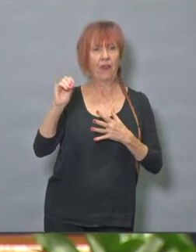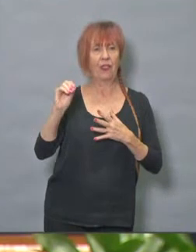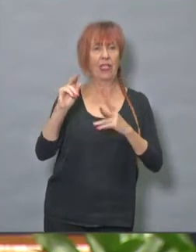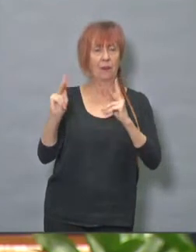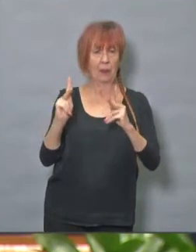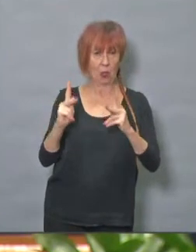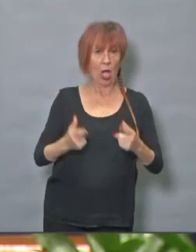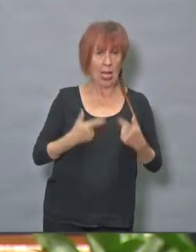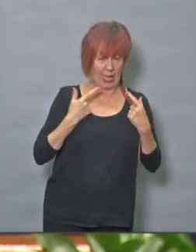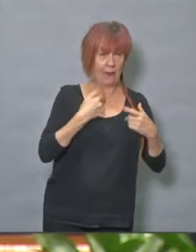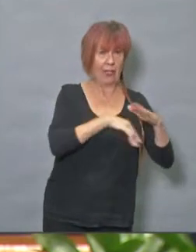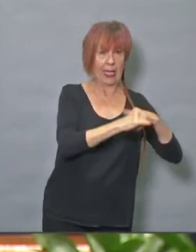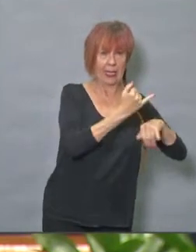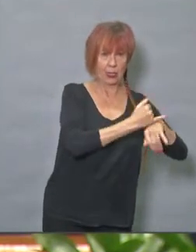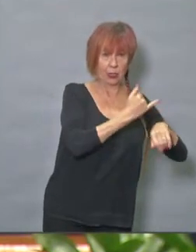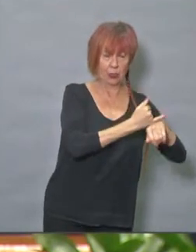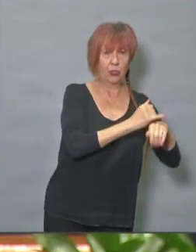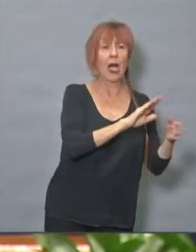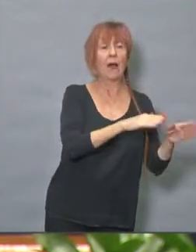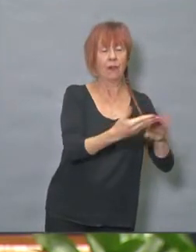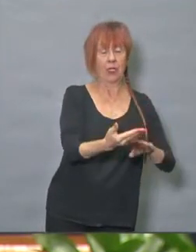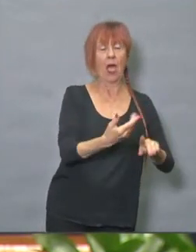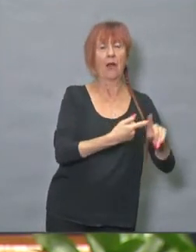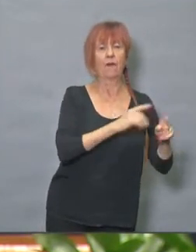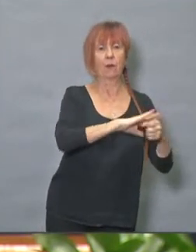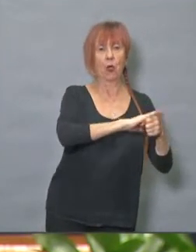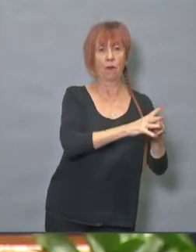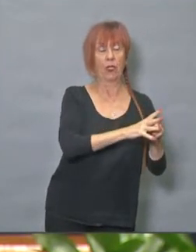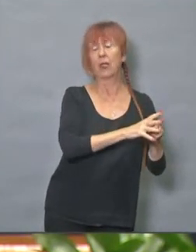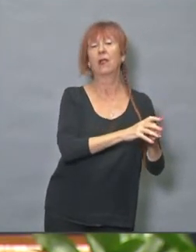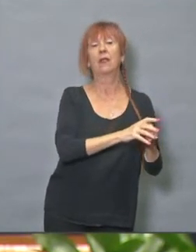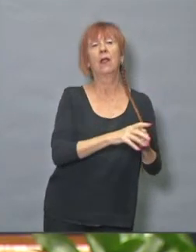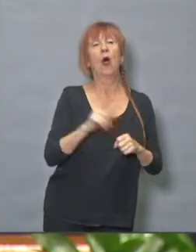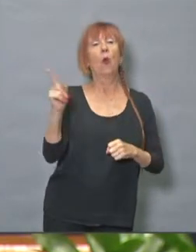in institutional settings have died from COVID-19.